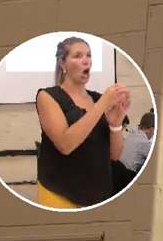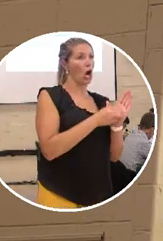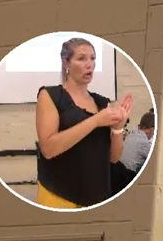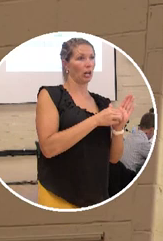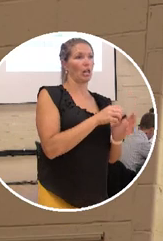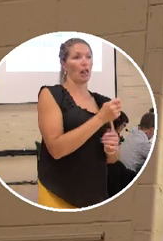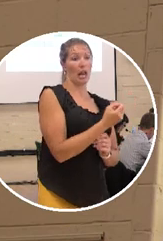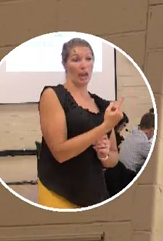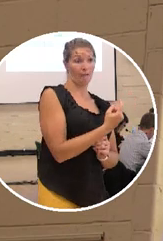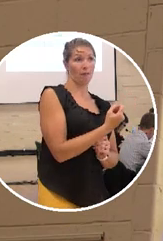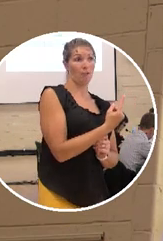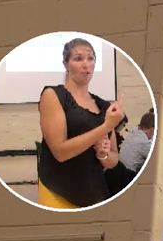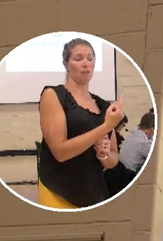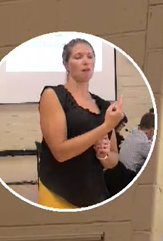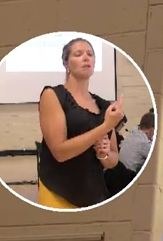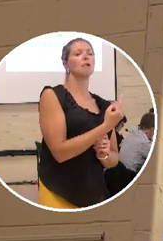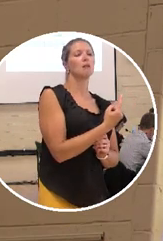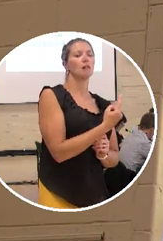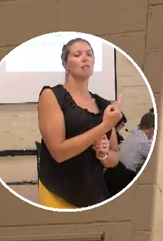board meetings.